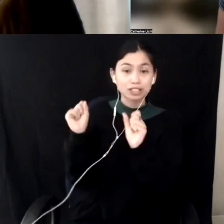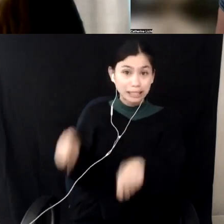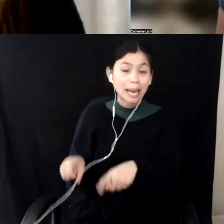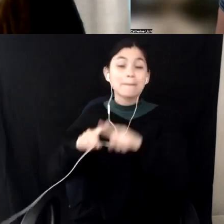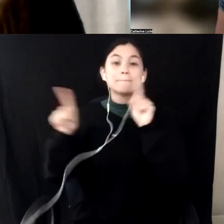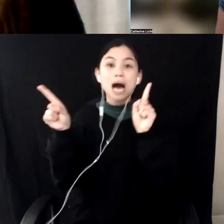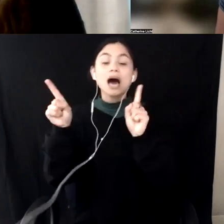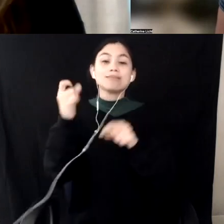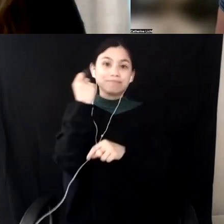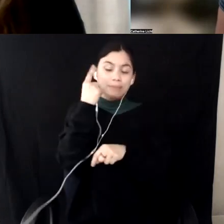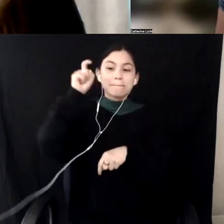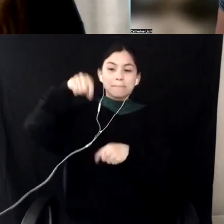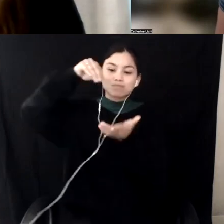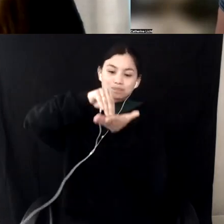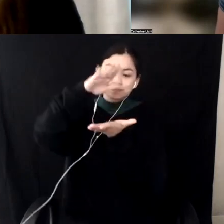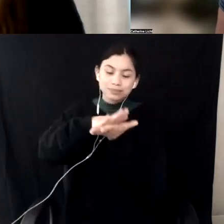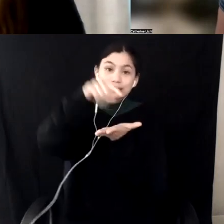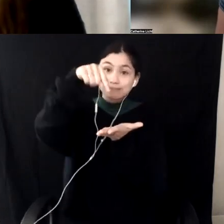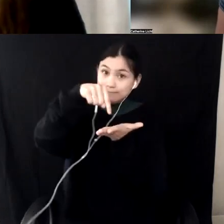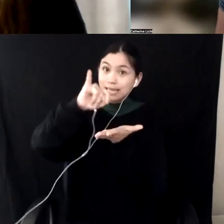be in the IEP.